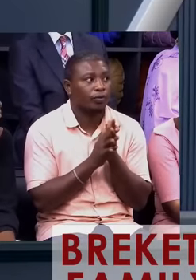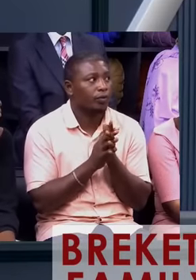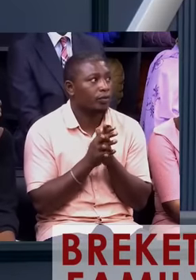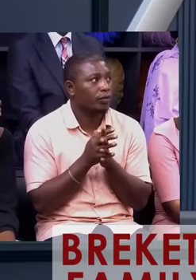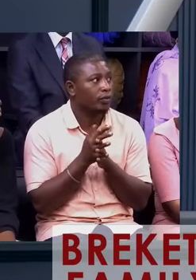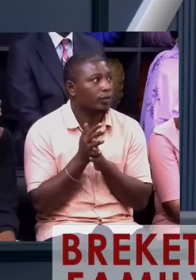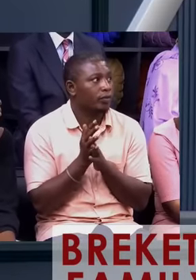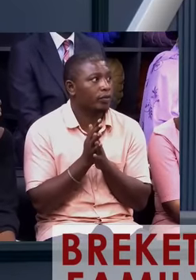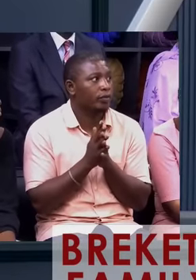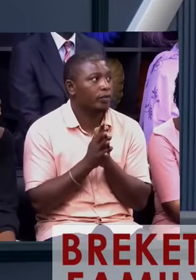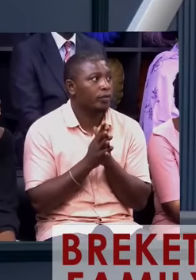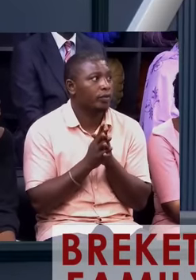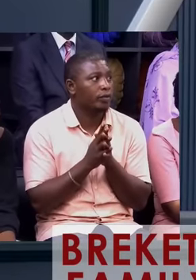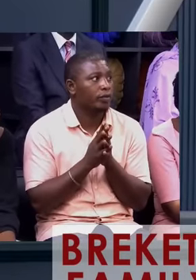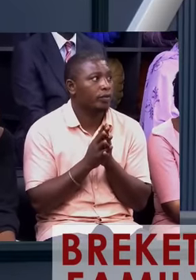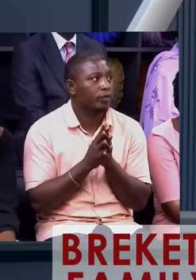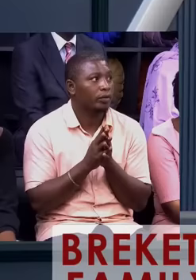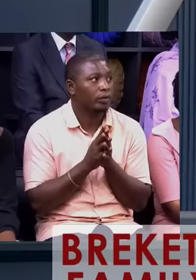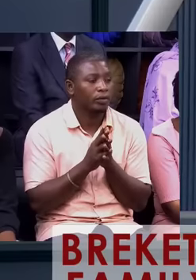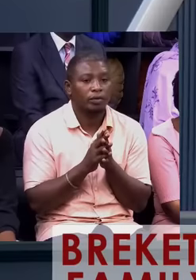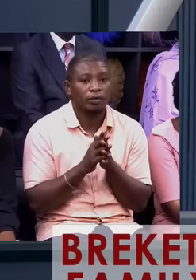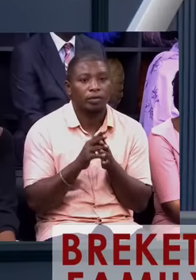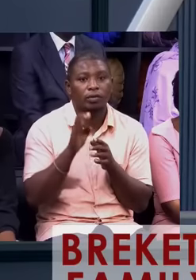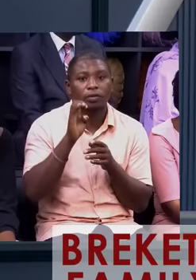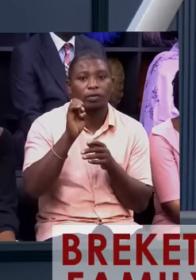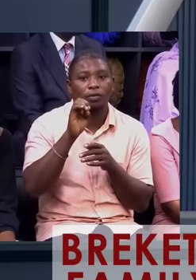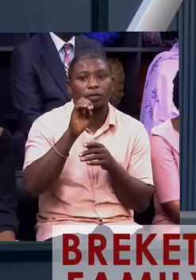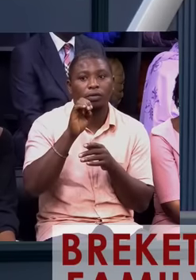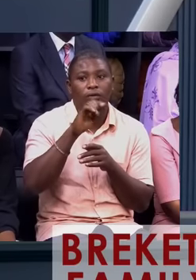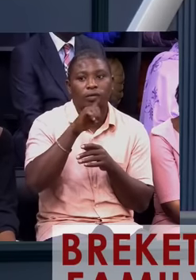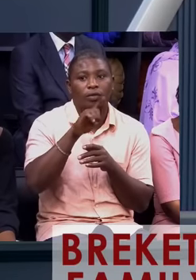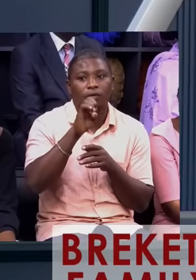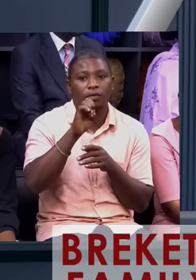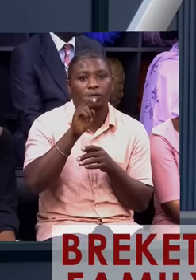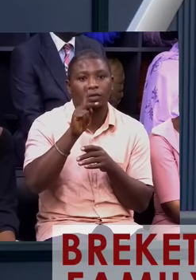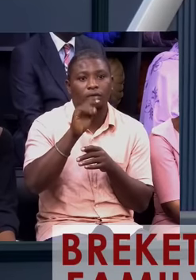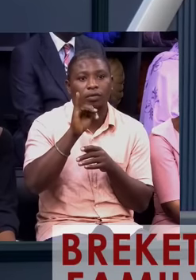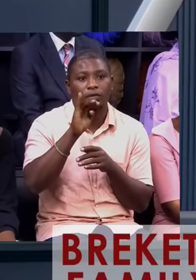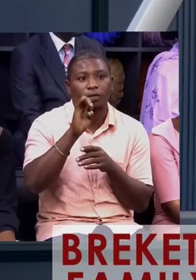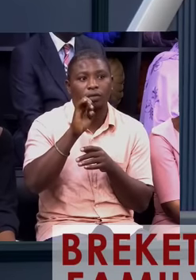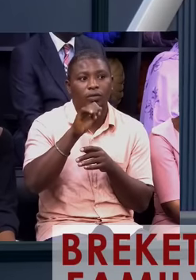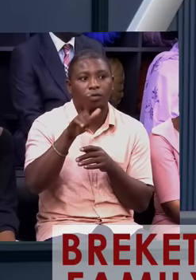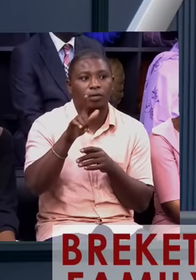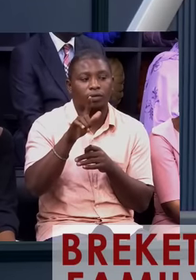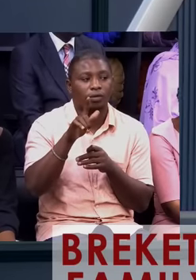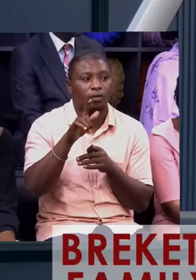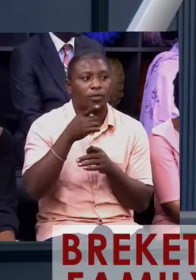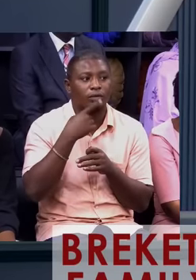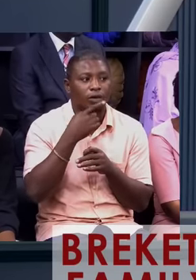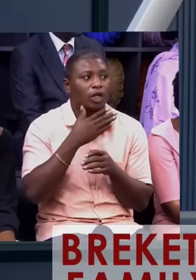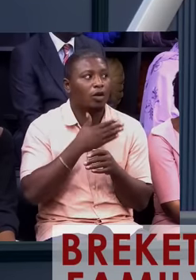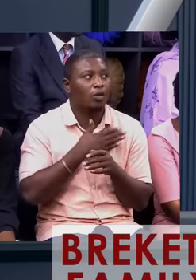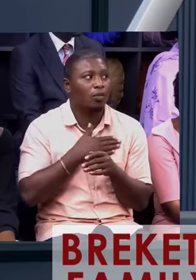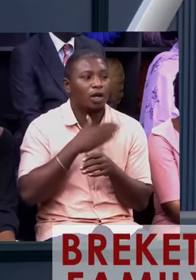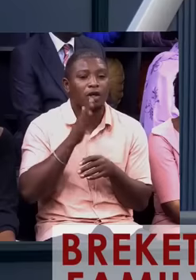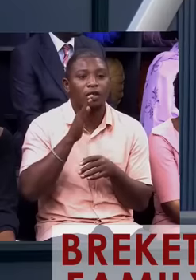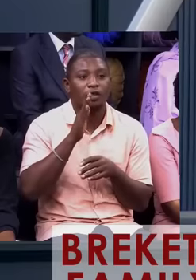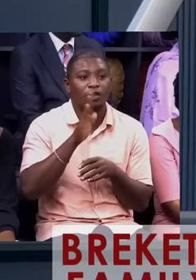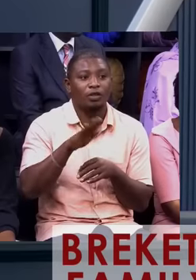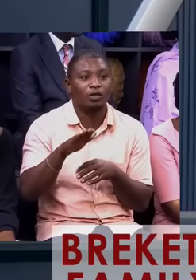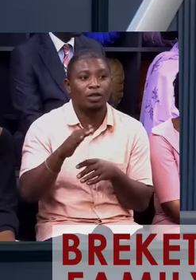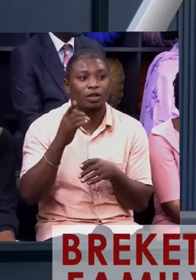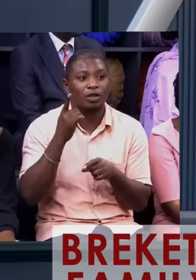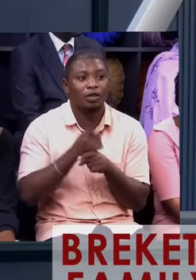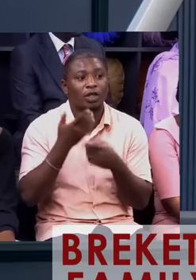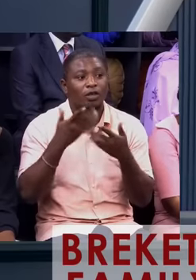work Ezekiel David come he said my children just finish that sickness called